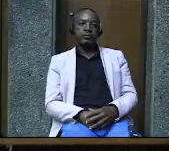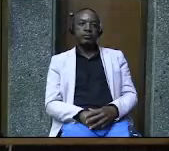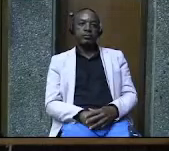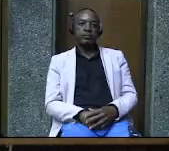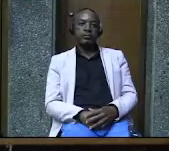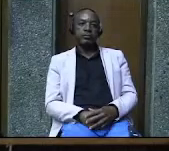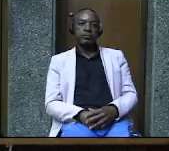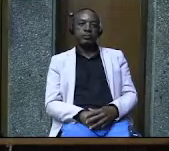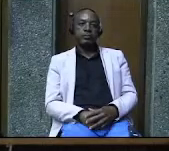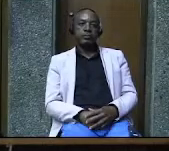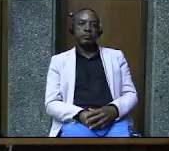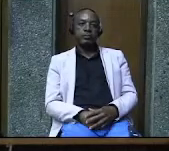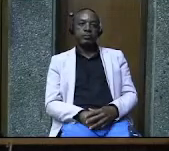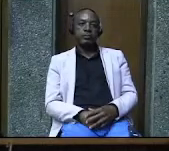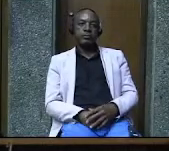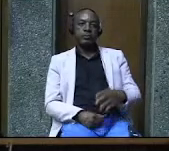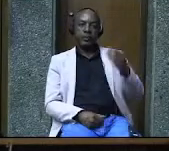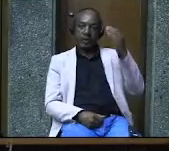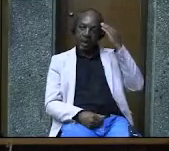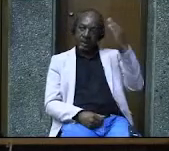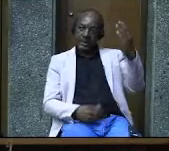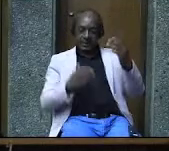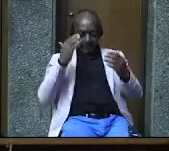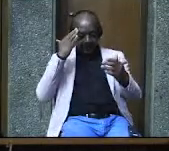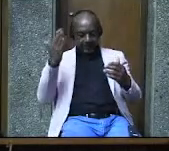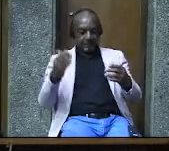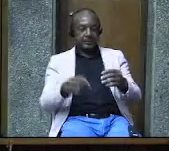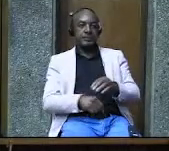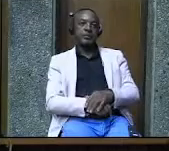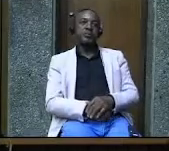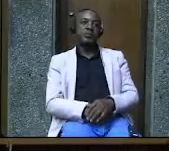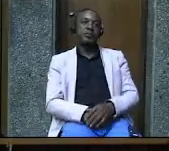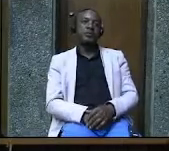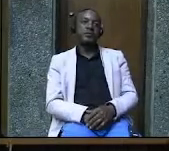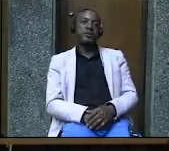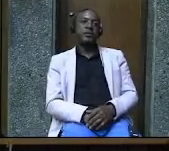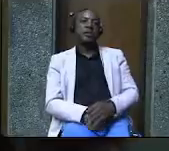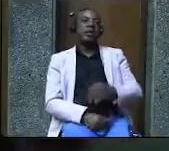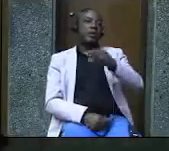Dumelang batswadi. Ke nna bolena mthimkhulu